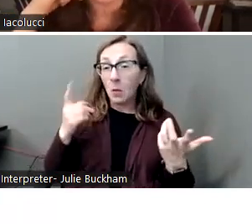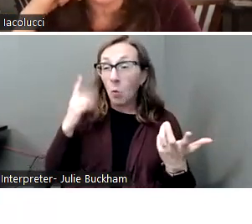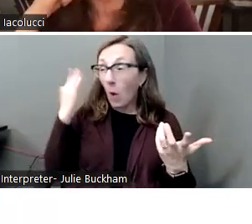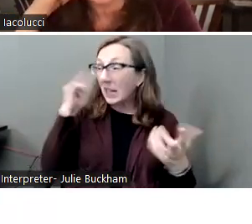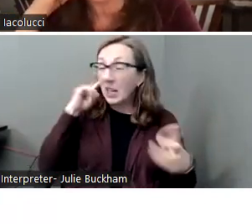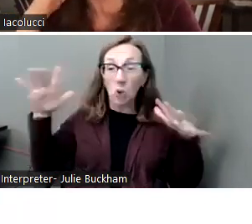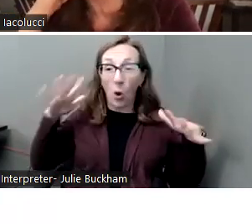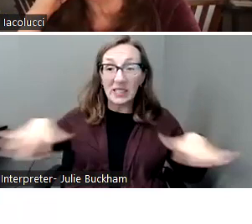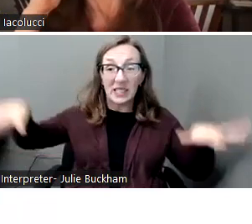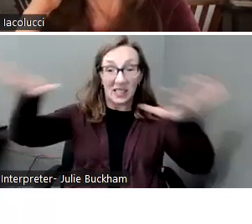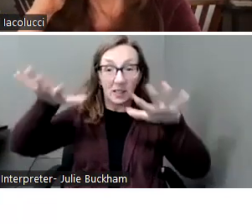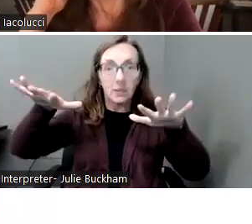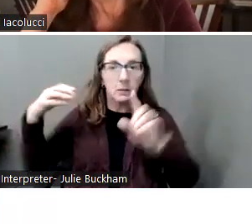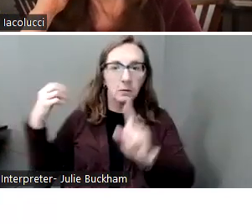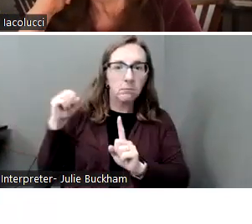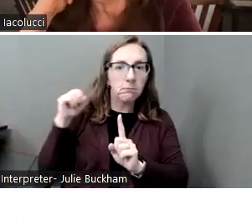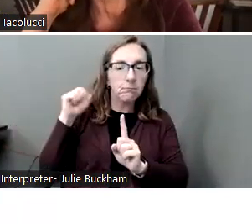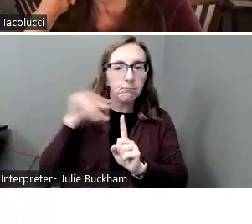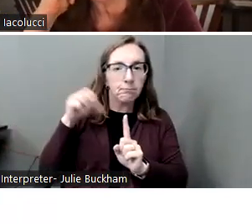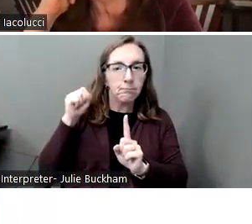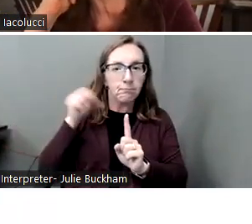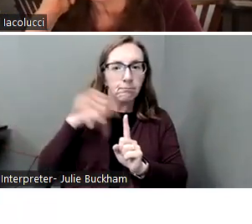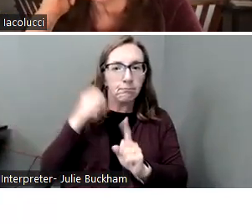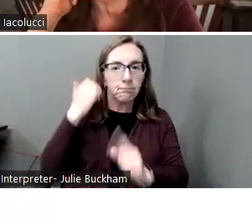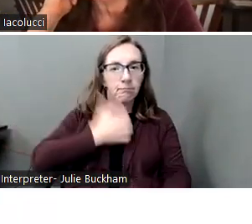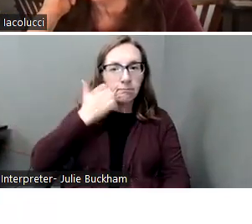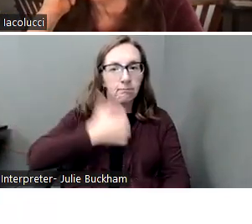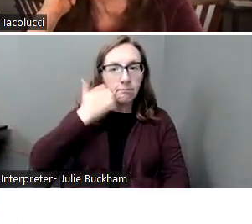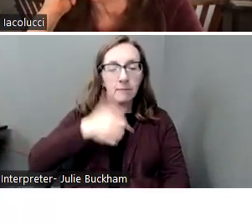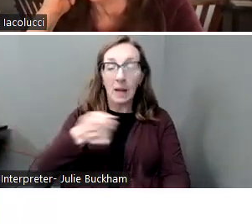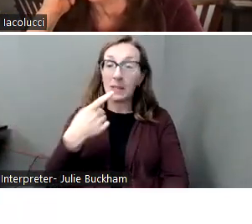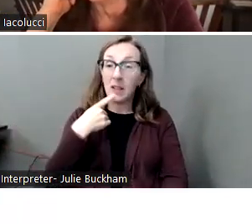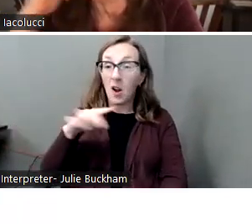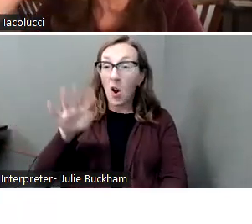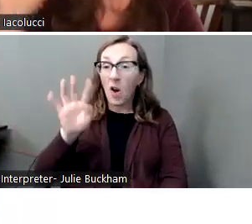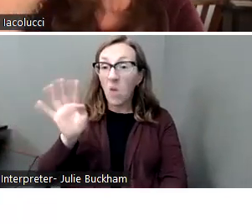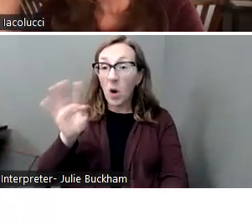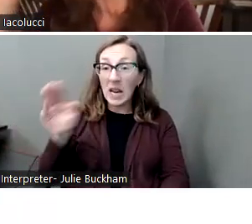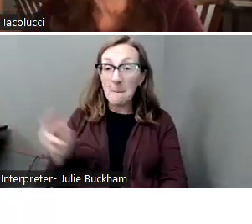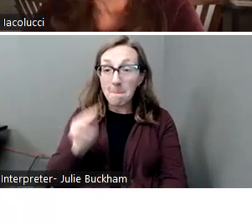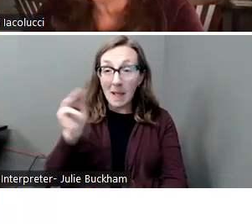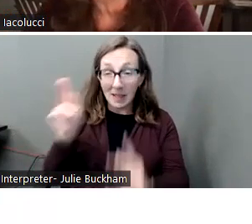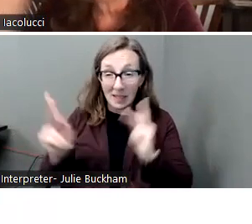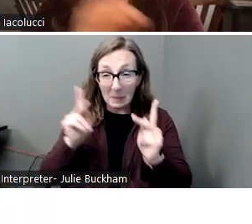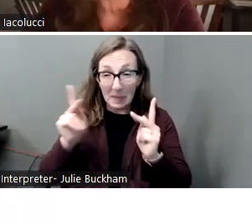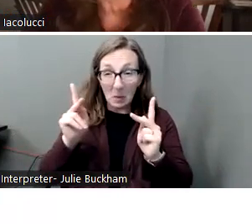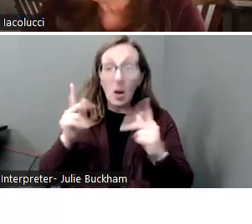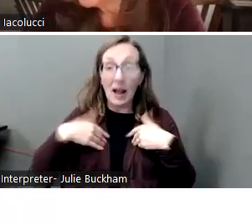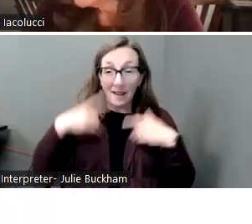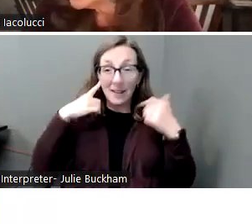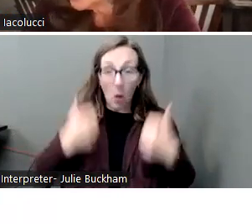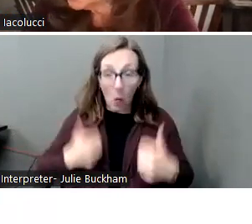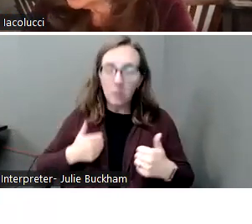about 50%. So there are 40 million people out there. I would guess you have patients with hearing loss. So always try to be aware of